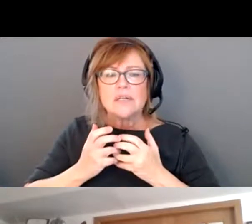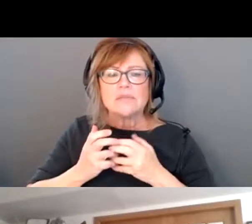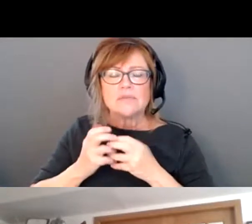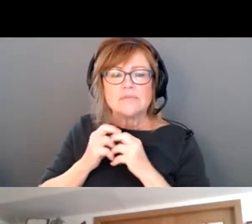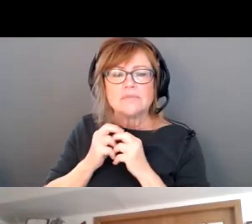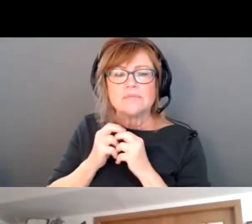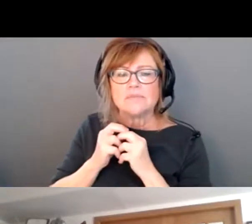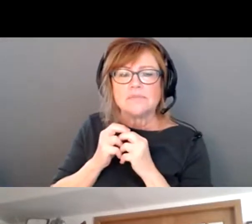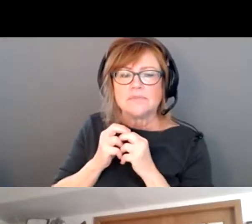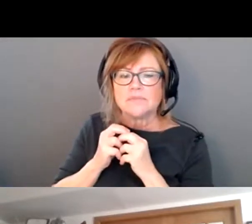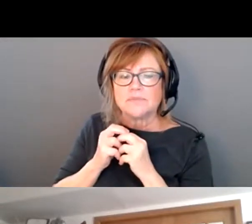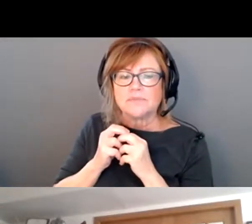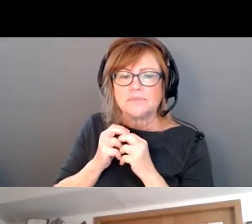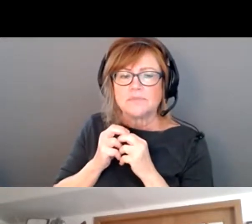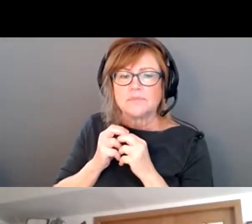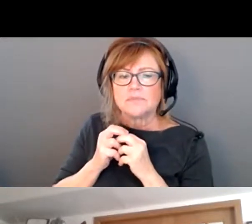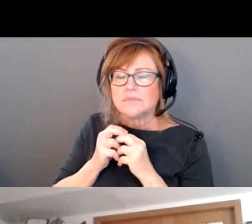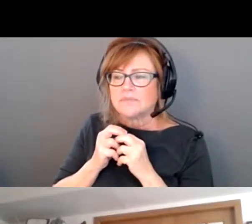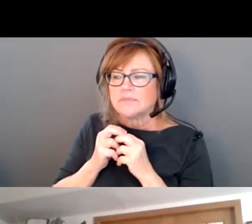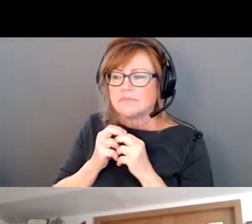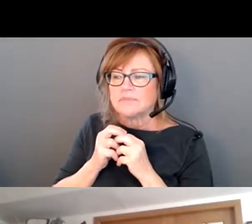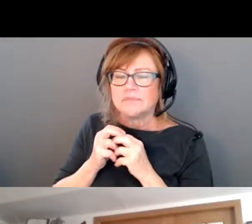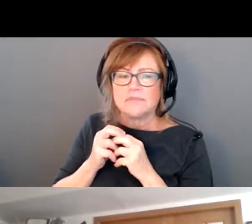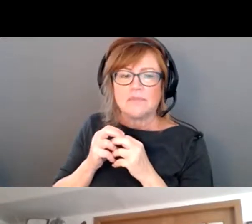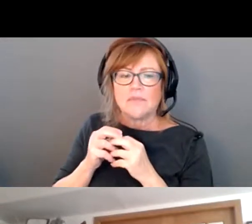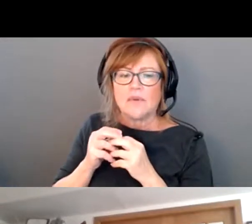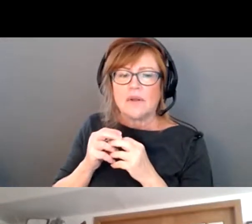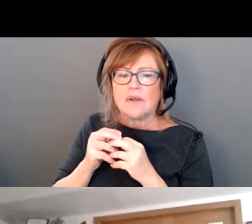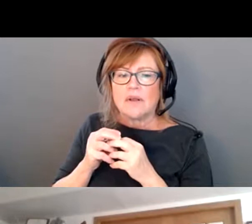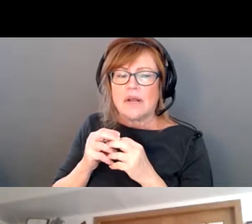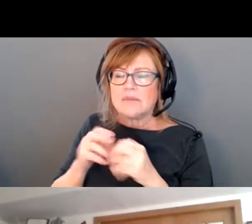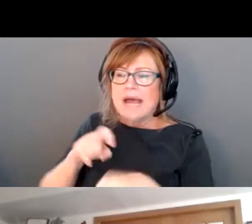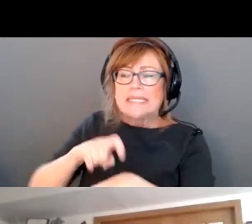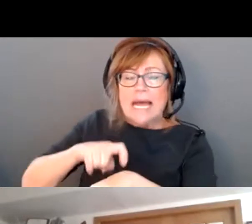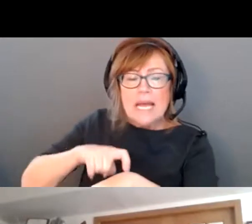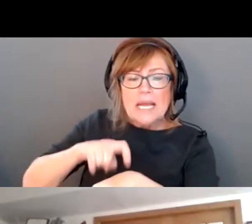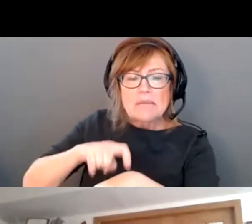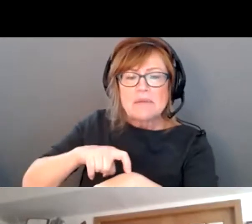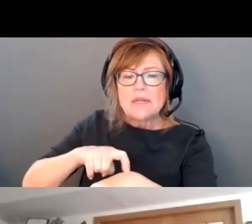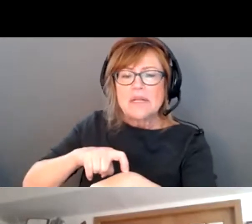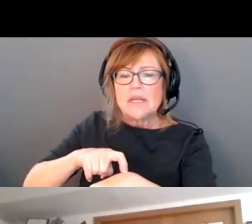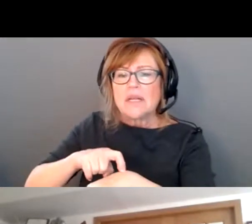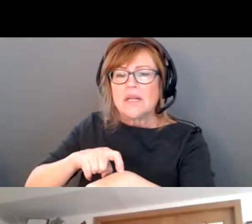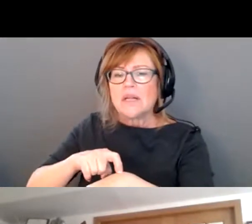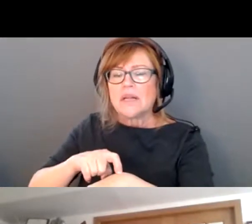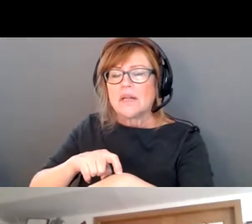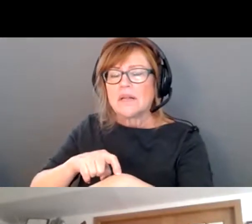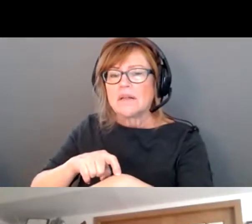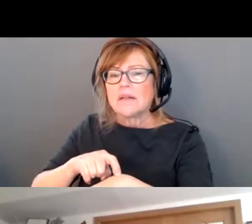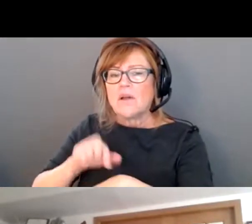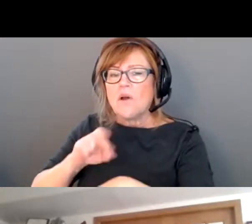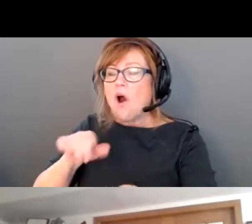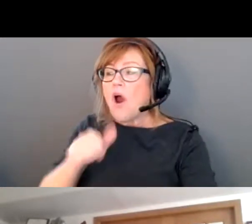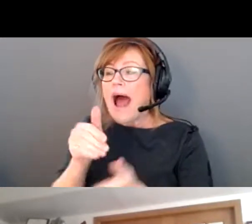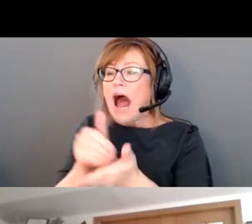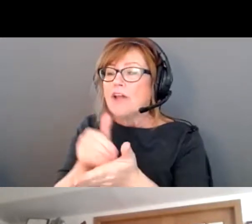using the benefit of time and perhaps other members of the interdisciplinary team to